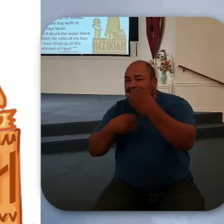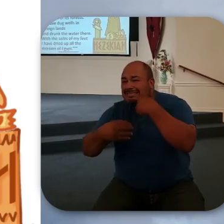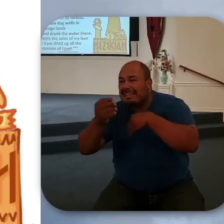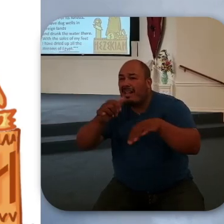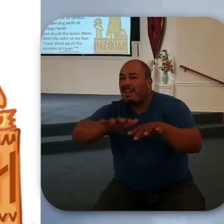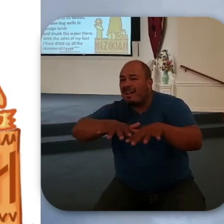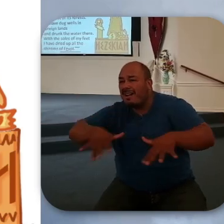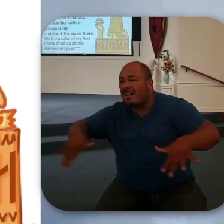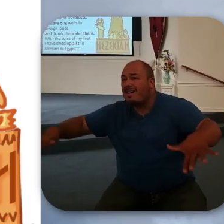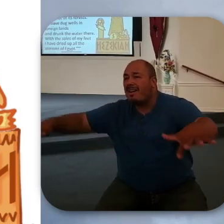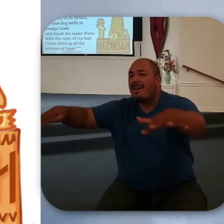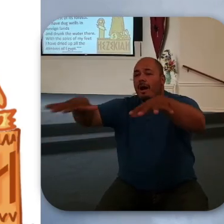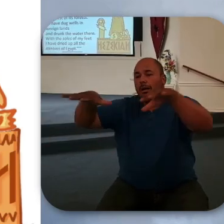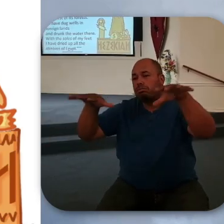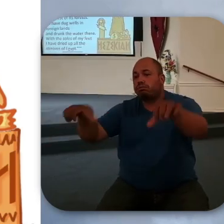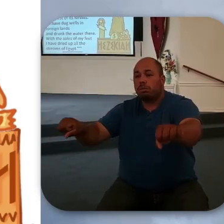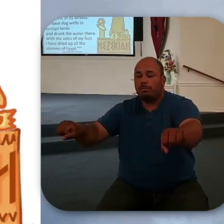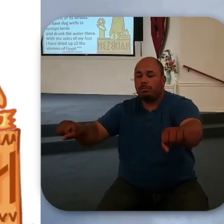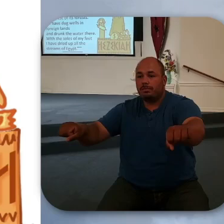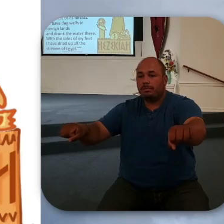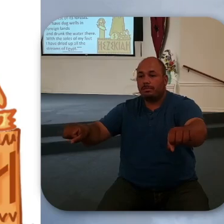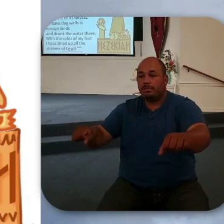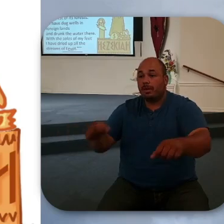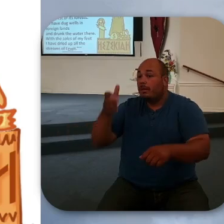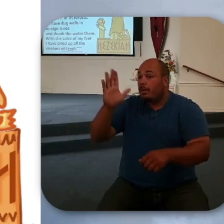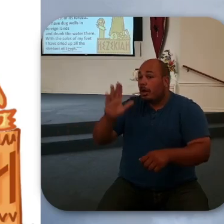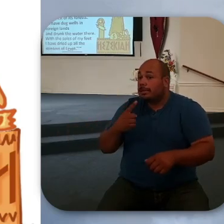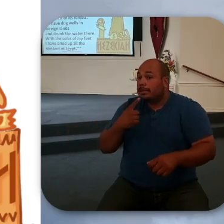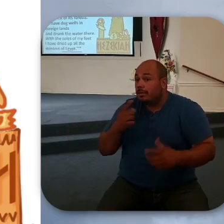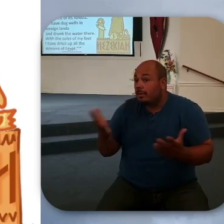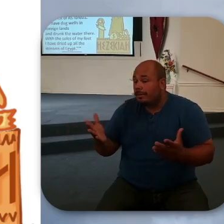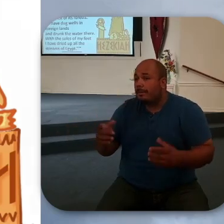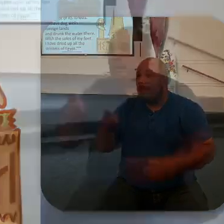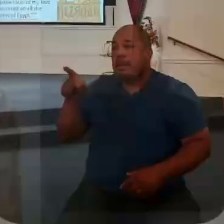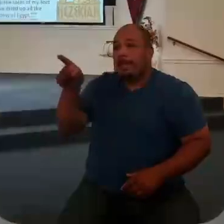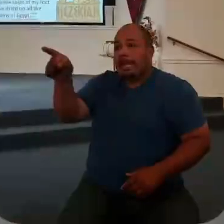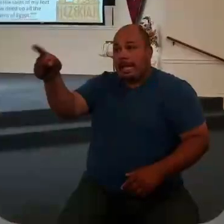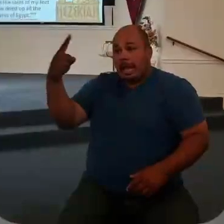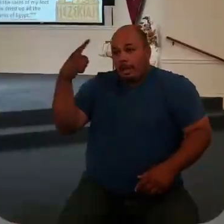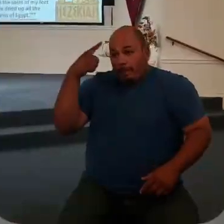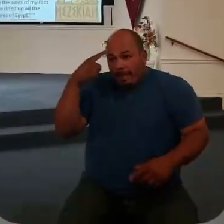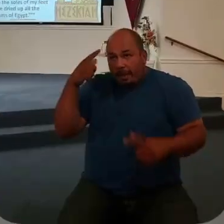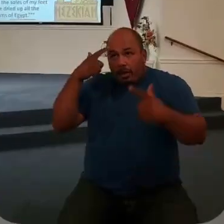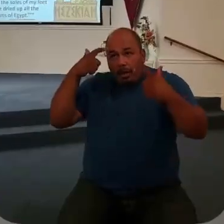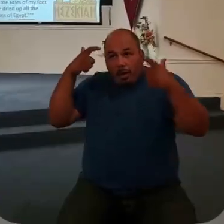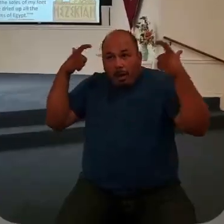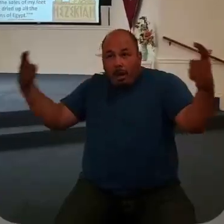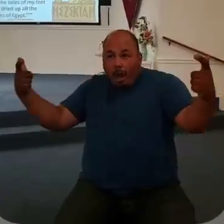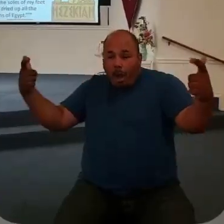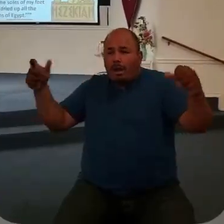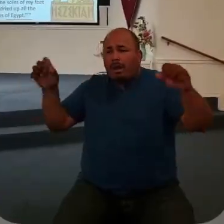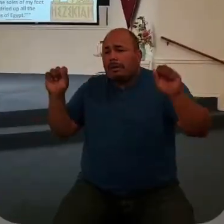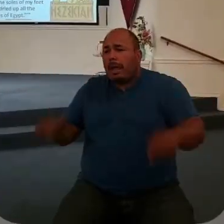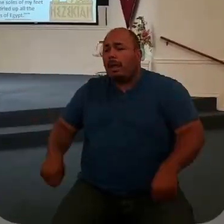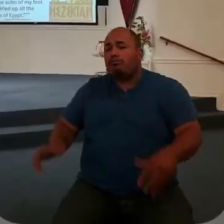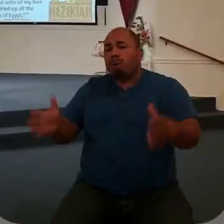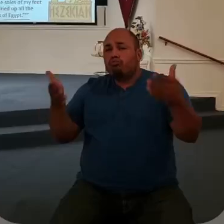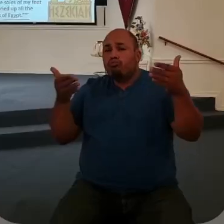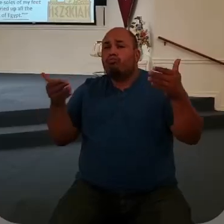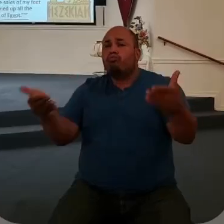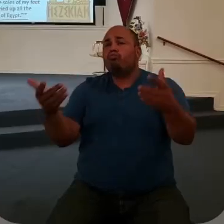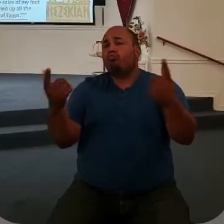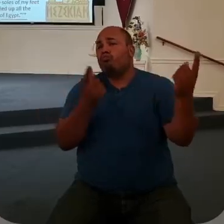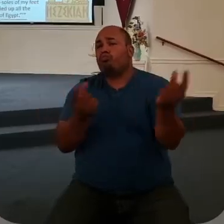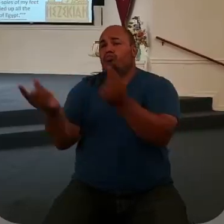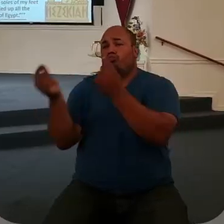of Egypt. What God is saying here so far is that the king of Assyria thinks he's really big, that he can go wherever he wants, he can